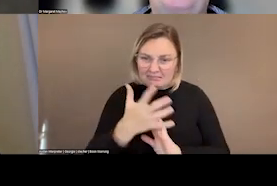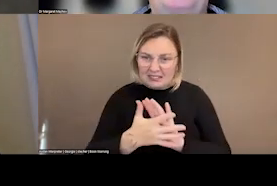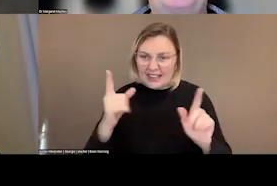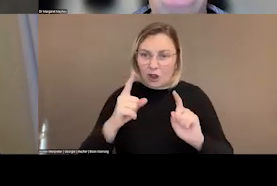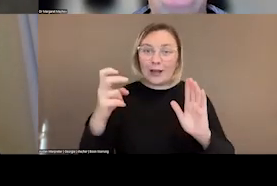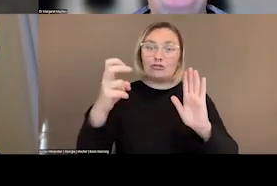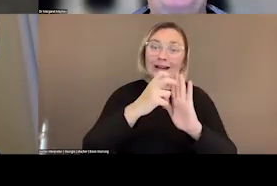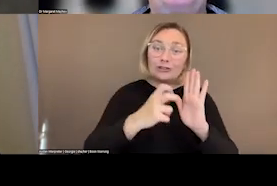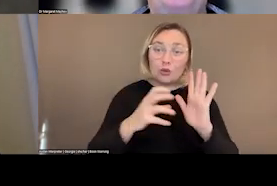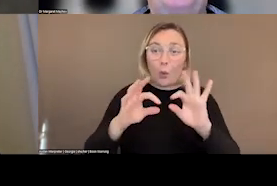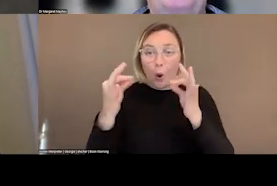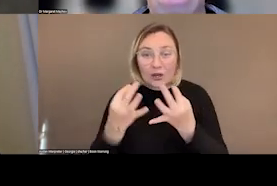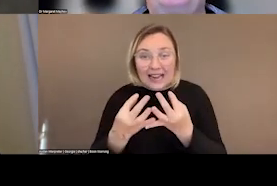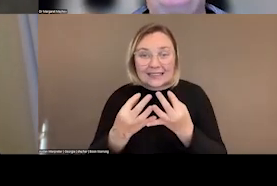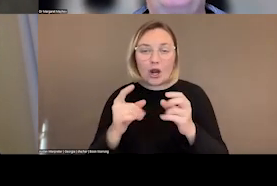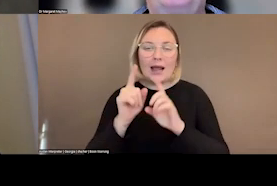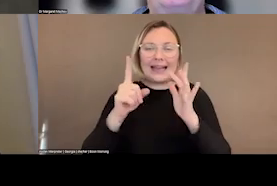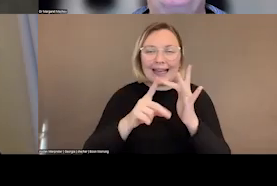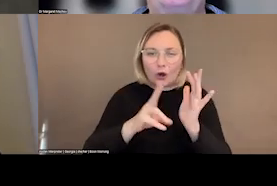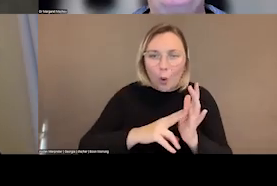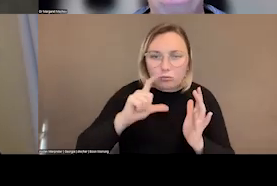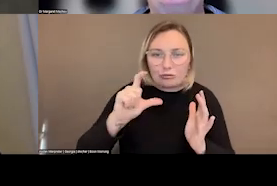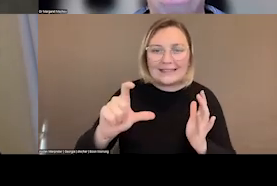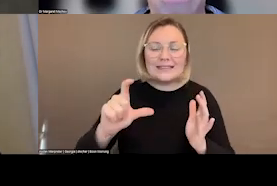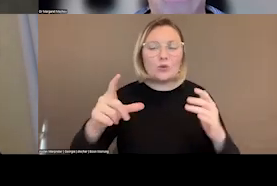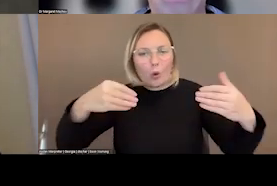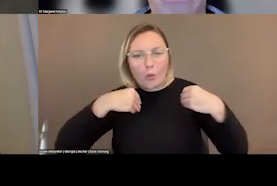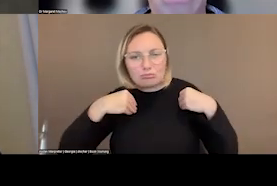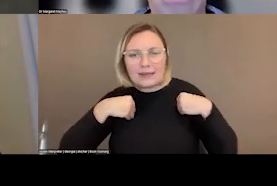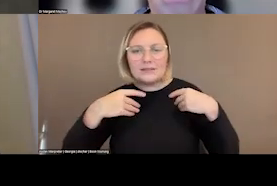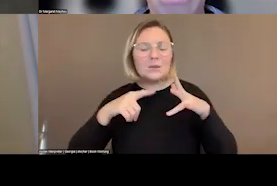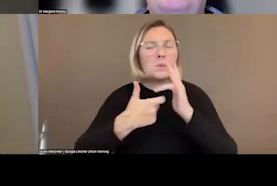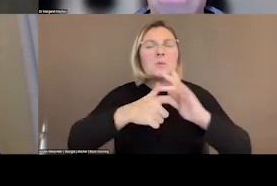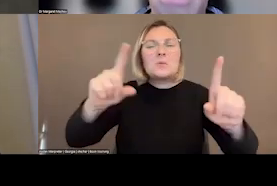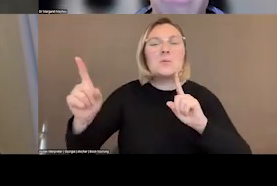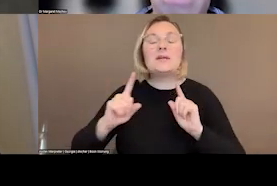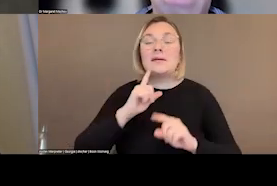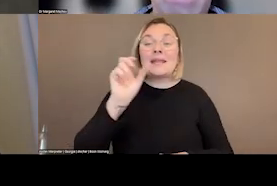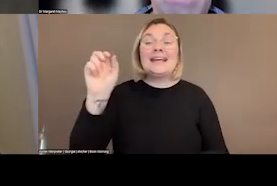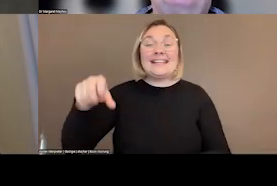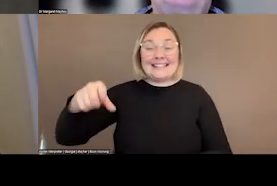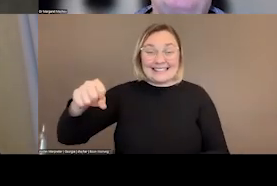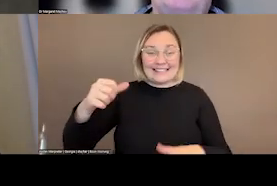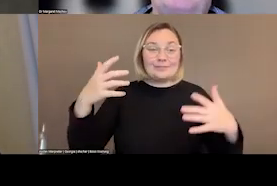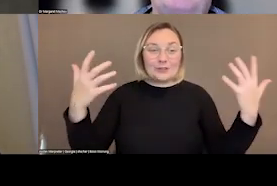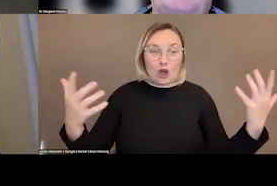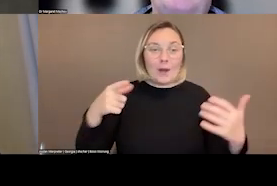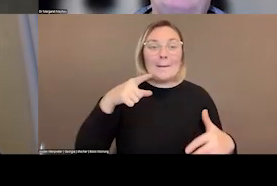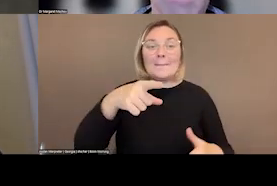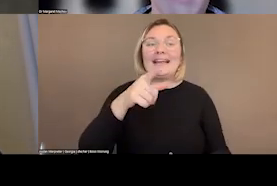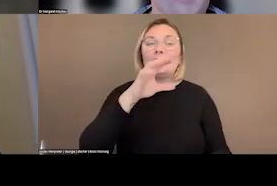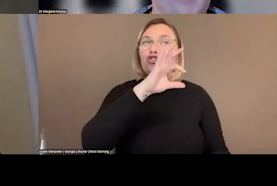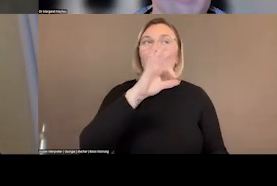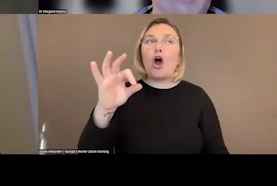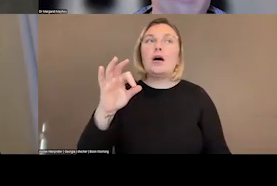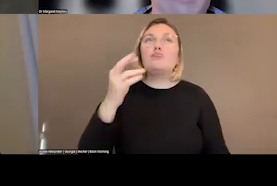registered organization, something that's incorporated or a corporation or a business or? yes, yes. So it wouldn't be if